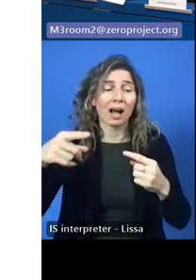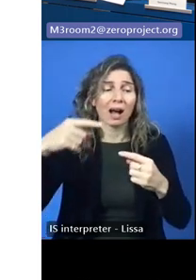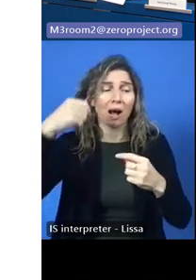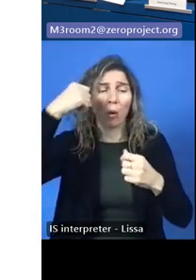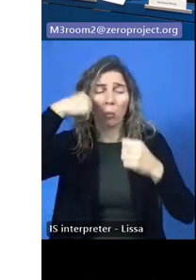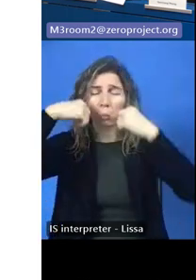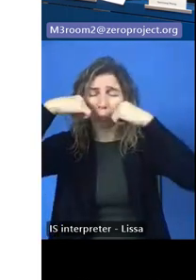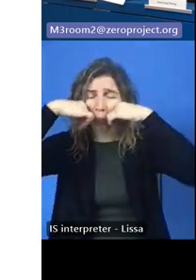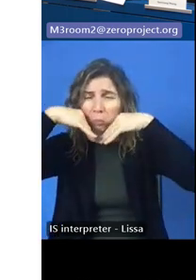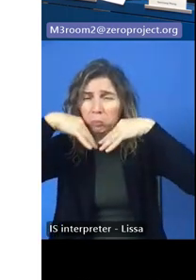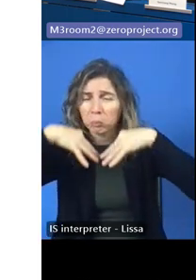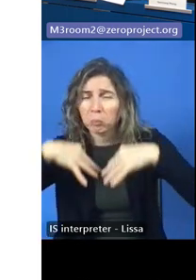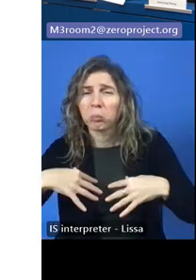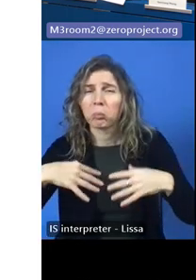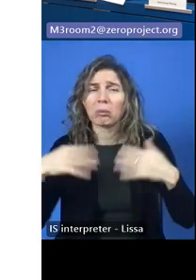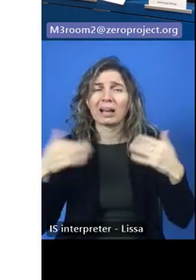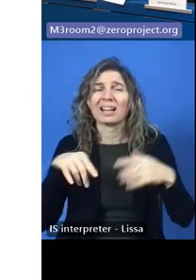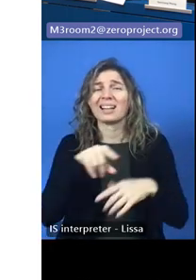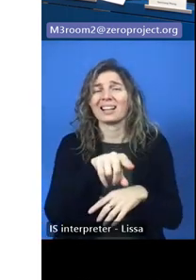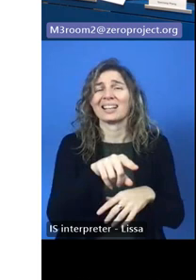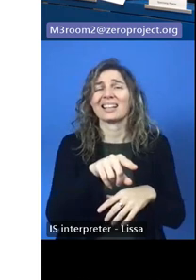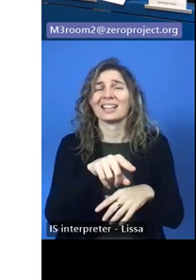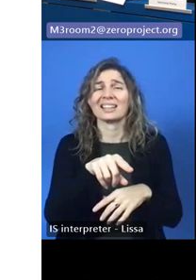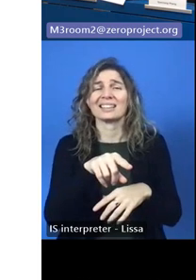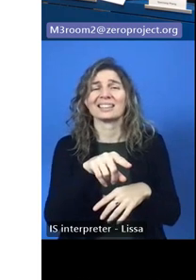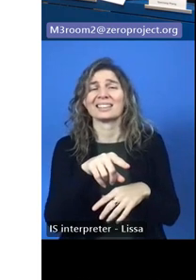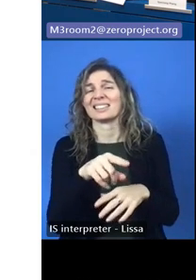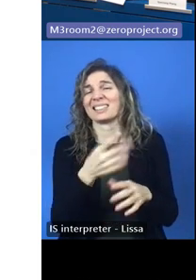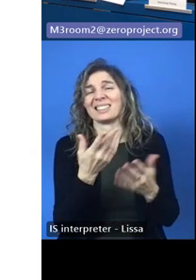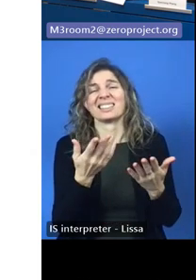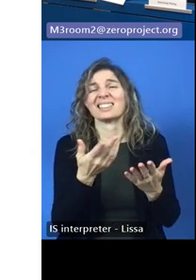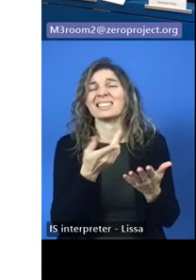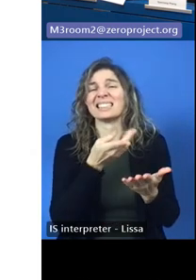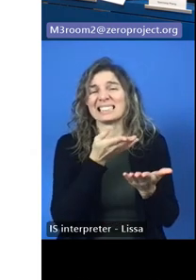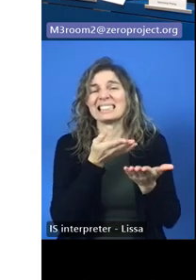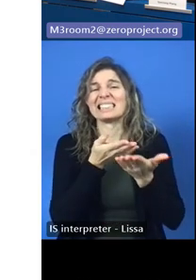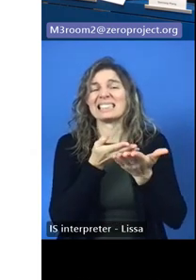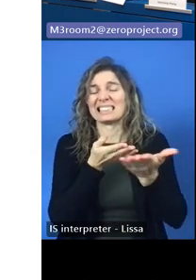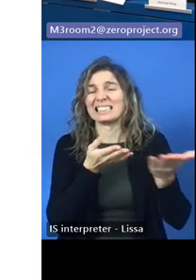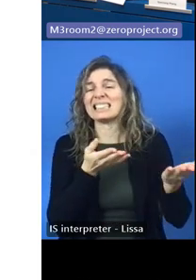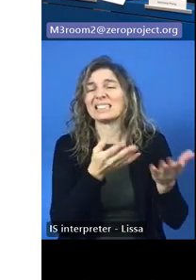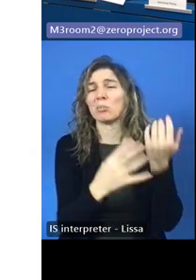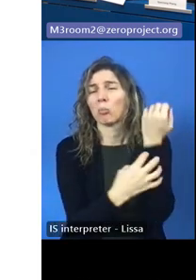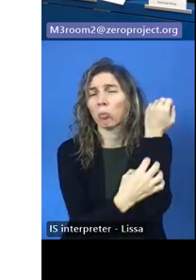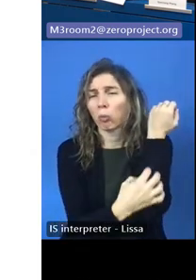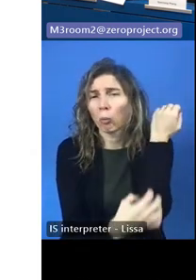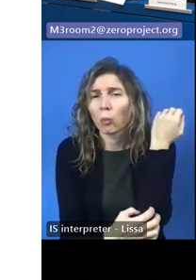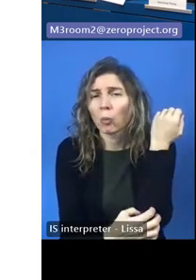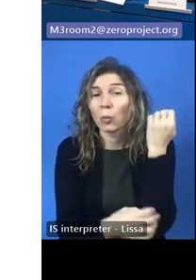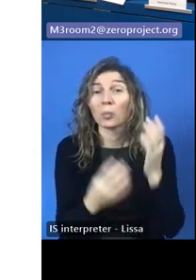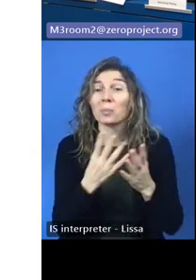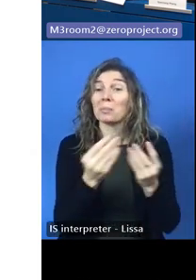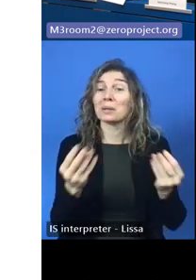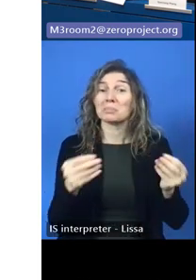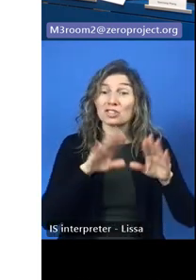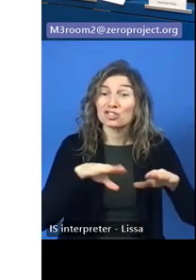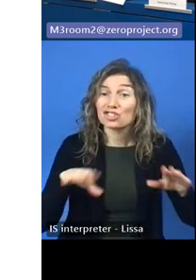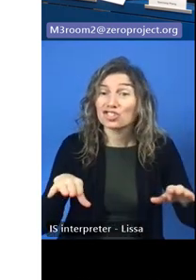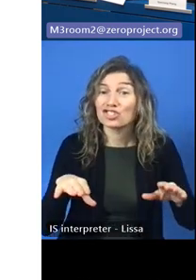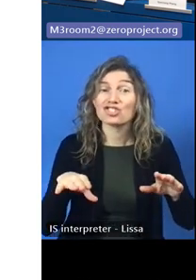situation, they're very poor. So the project, any project, they're very helpful for children and their family. And